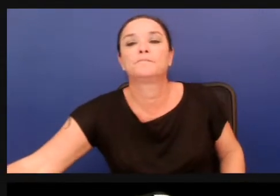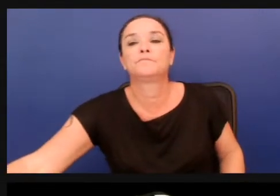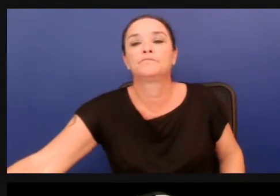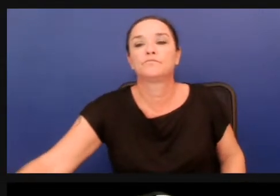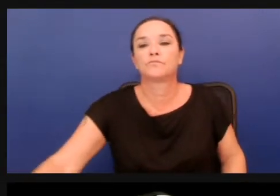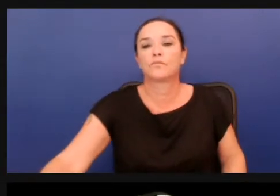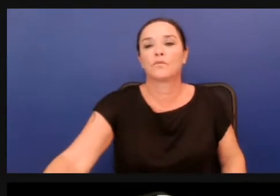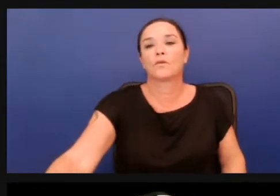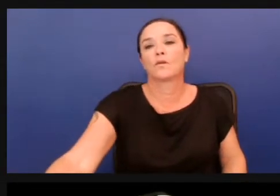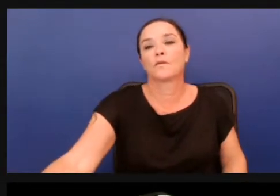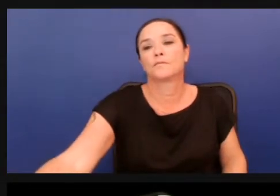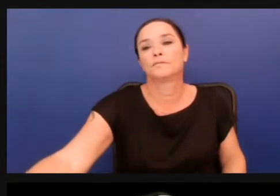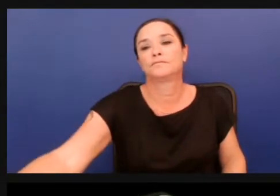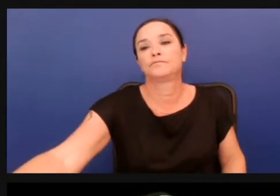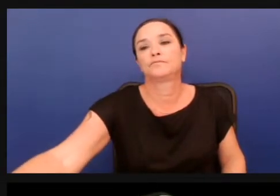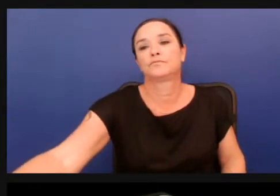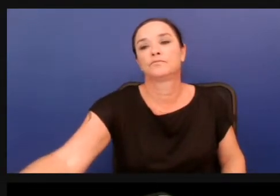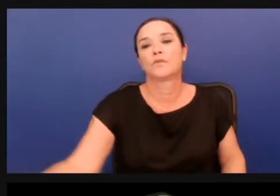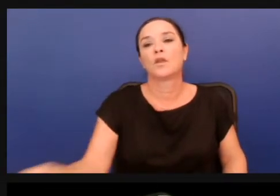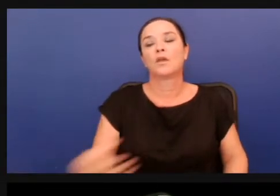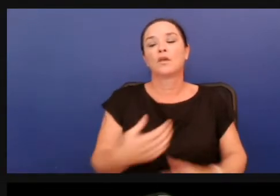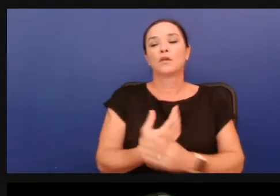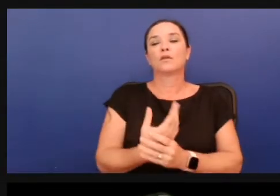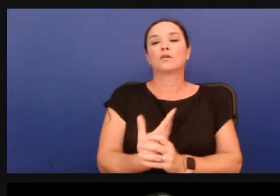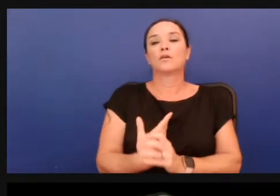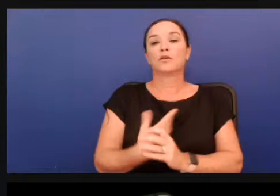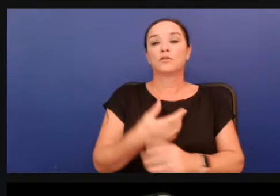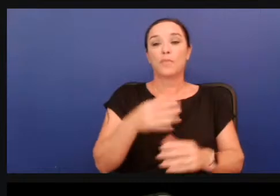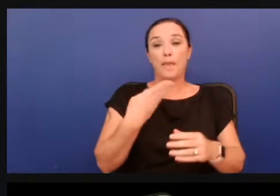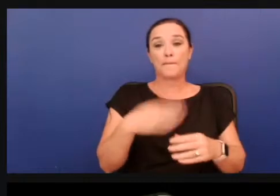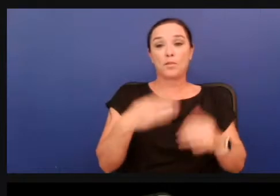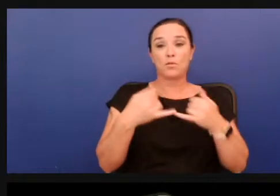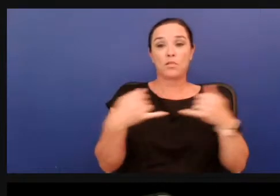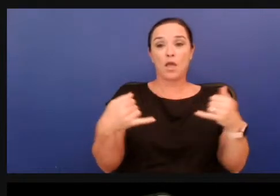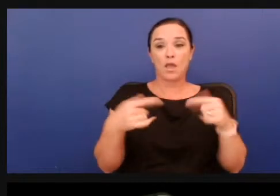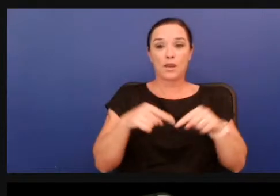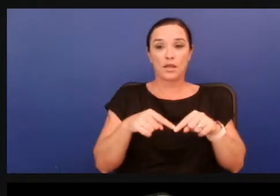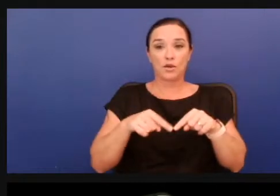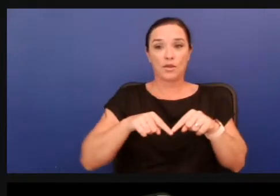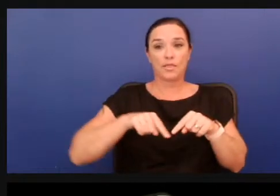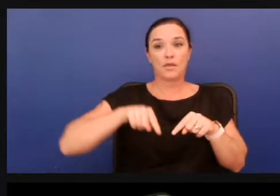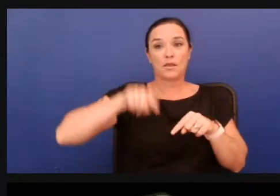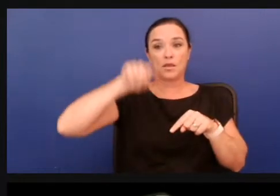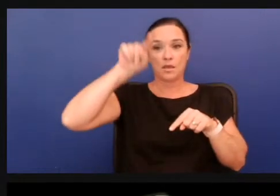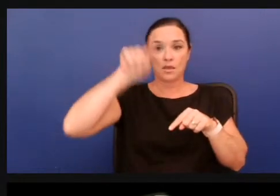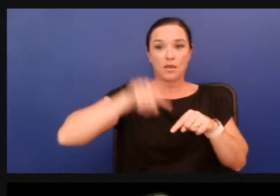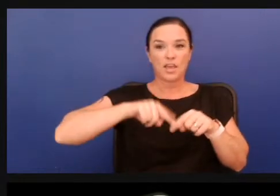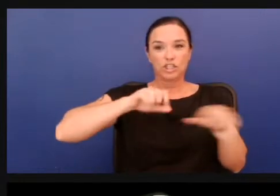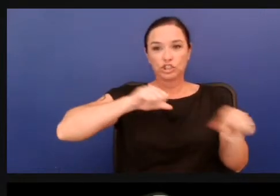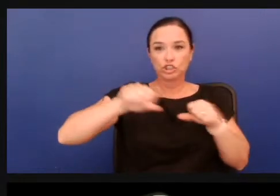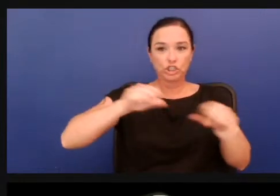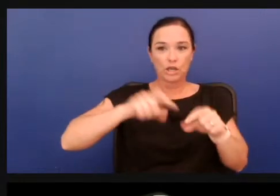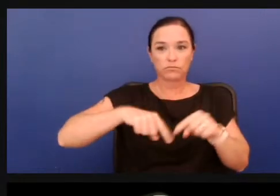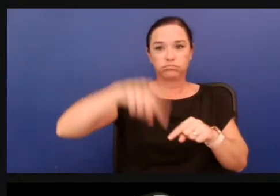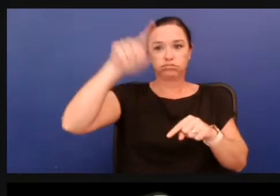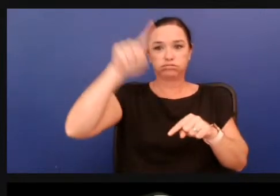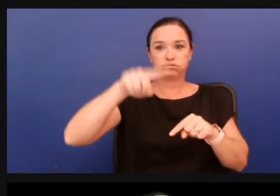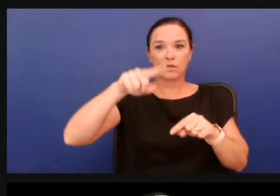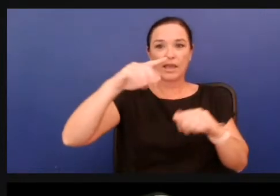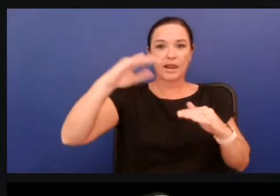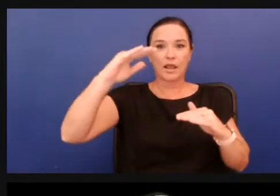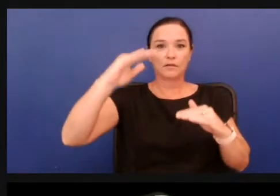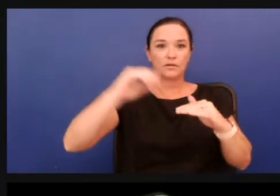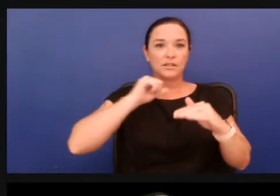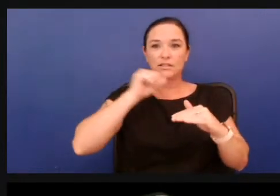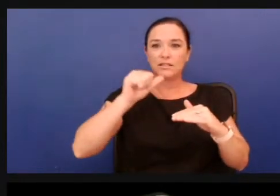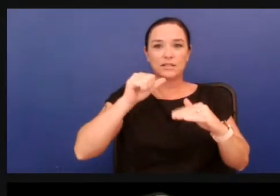Where the blue line starts here and it resumes here. It shook all the way up to here and then went back down. And it didn't arrive at the same place. I think